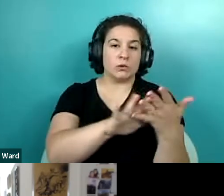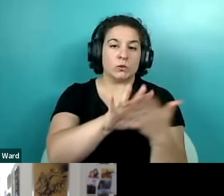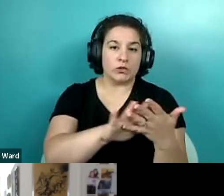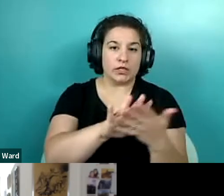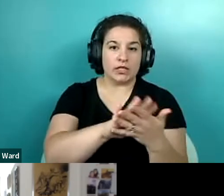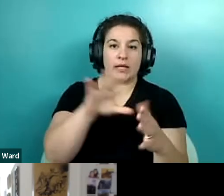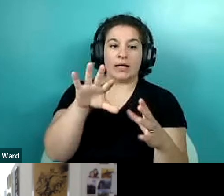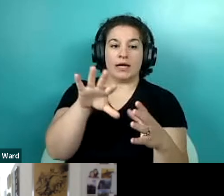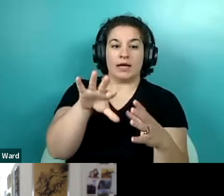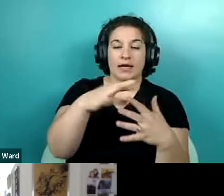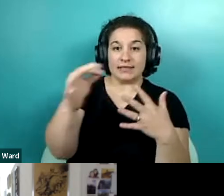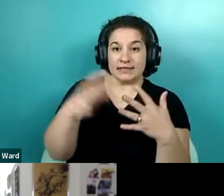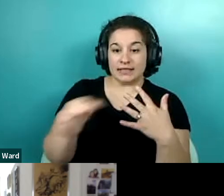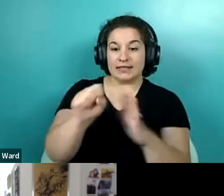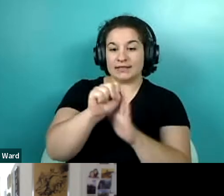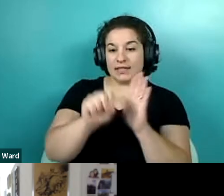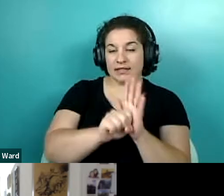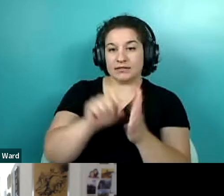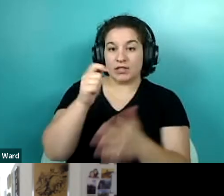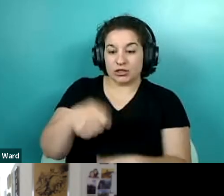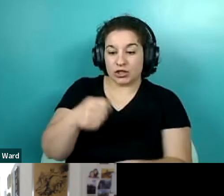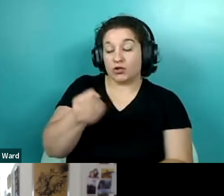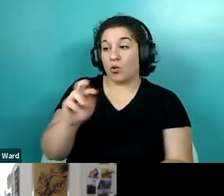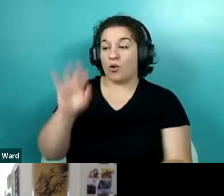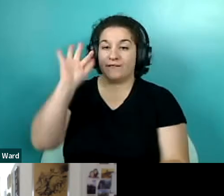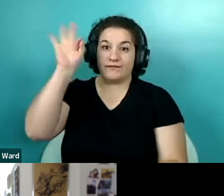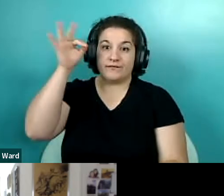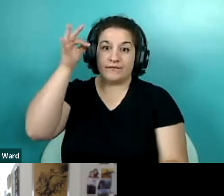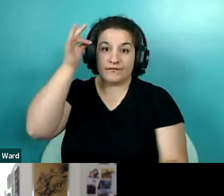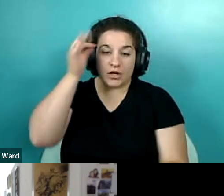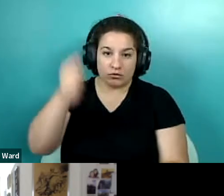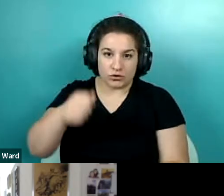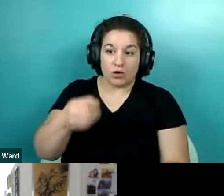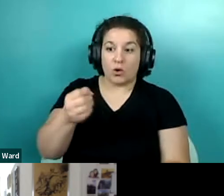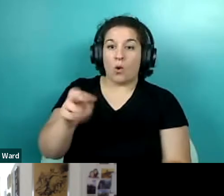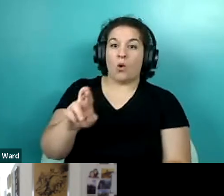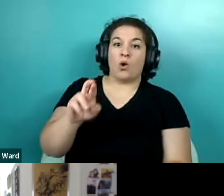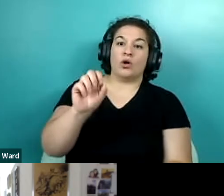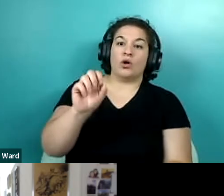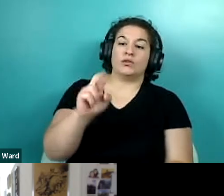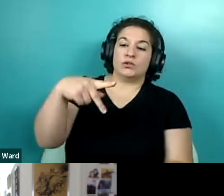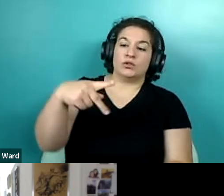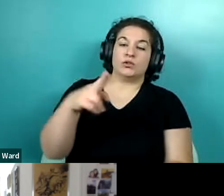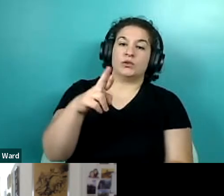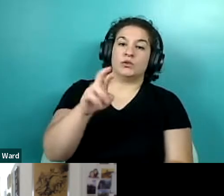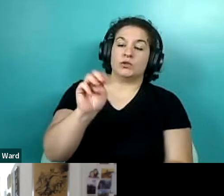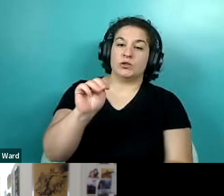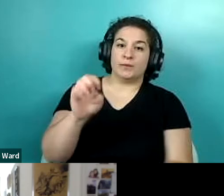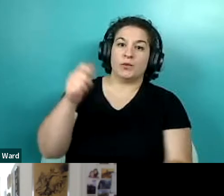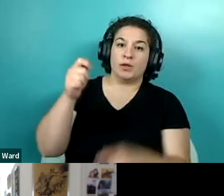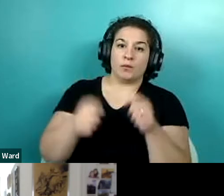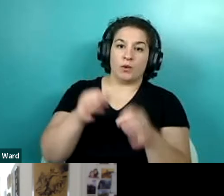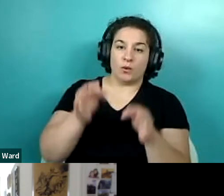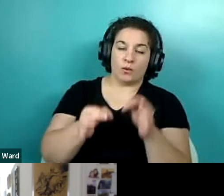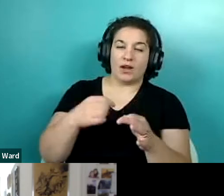selecting a state judge or a federal judge or the Supreme Court? I think people don't really